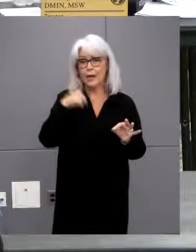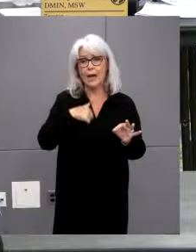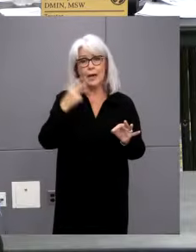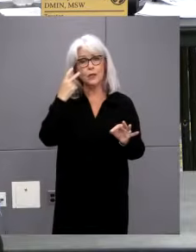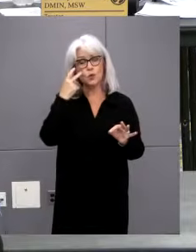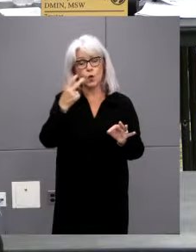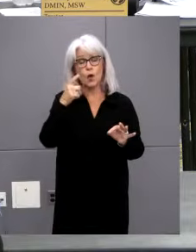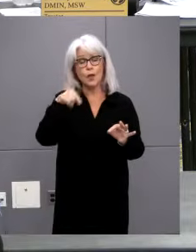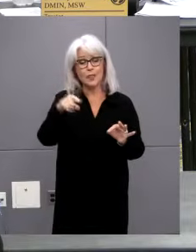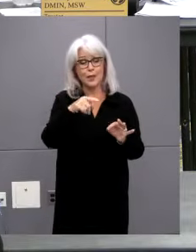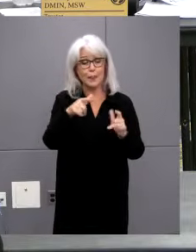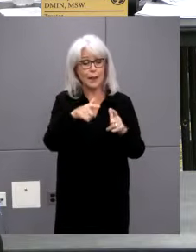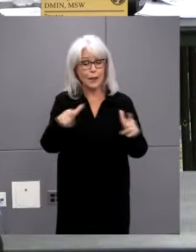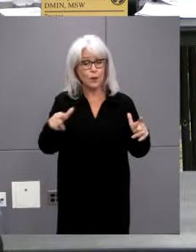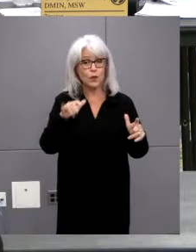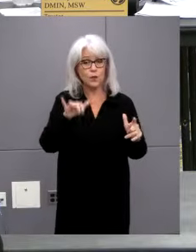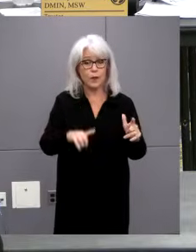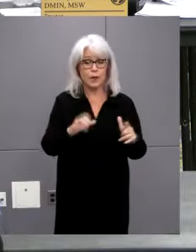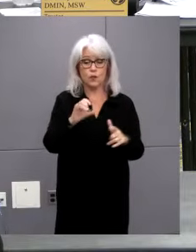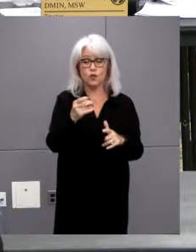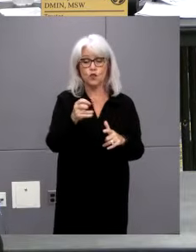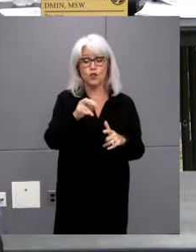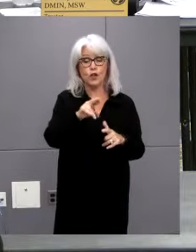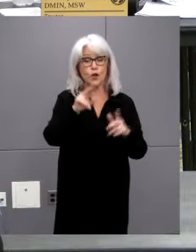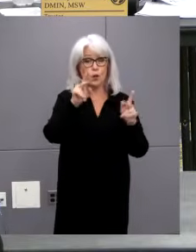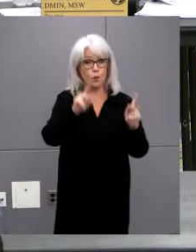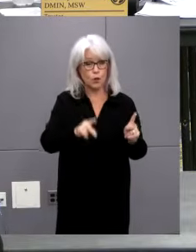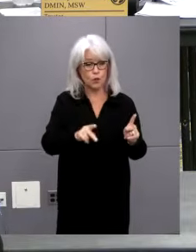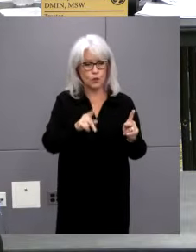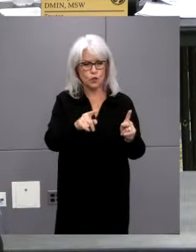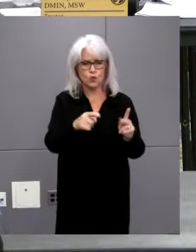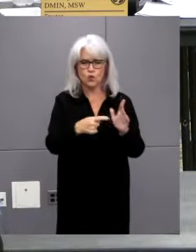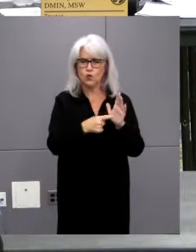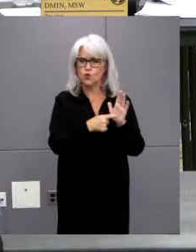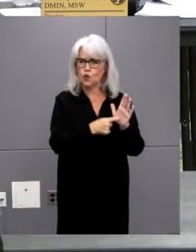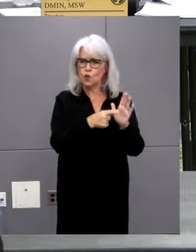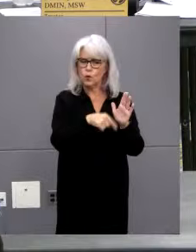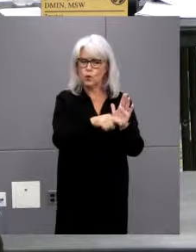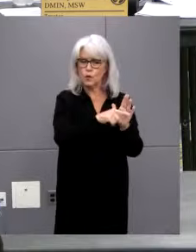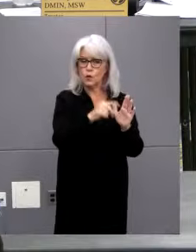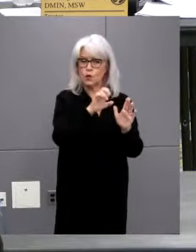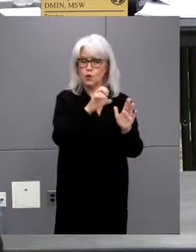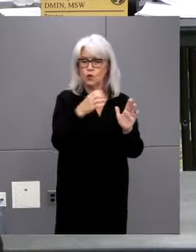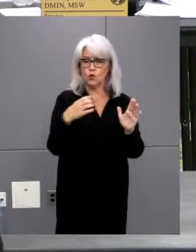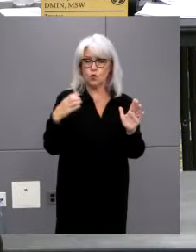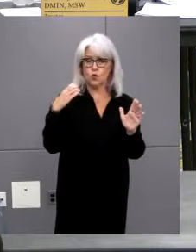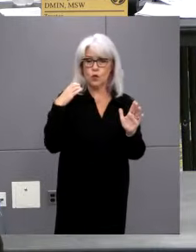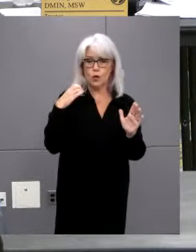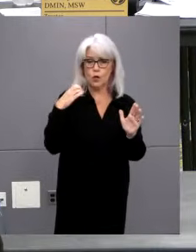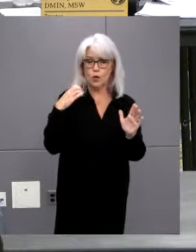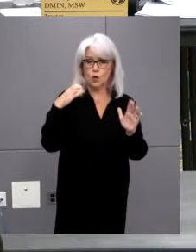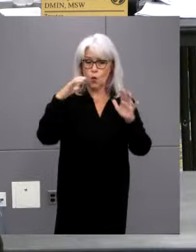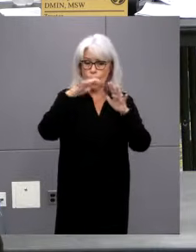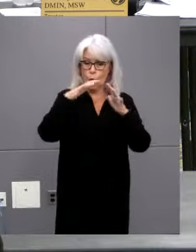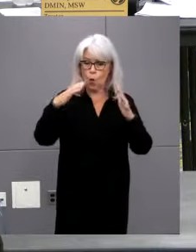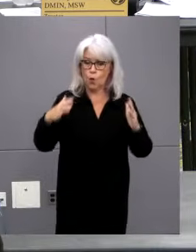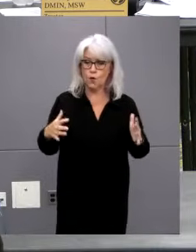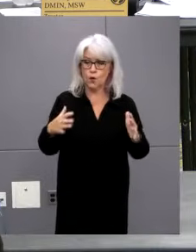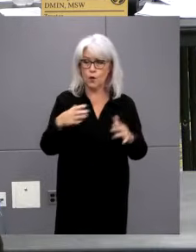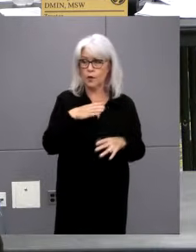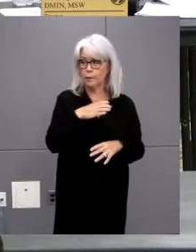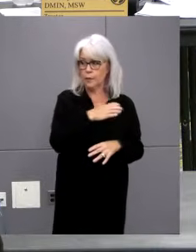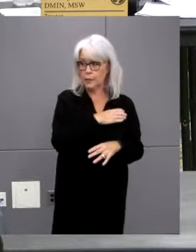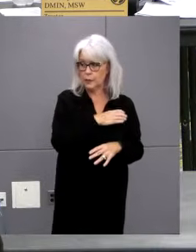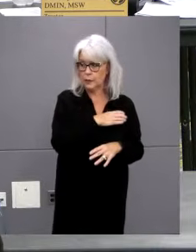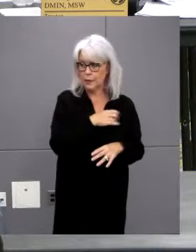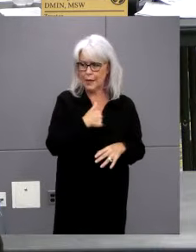the chairperson shall be the chair over committees. I don't think I saw that